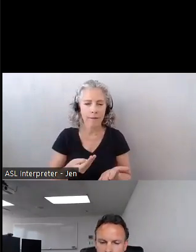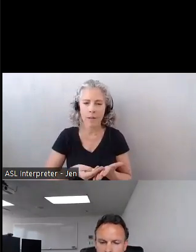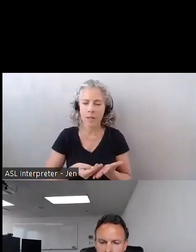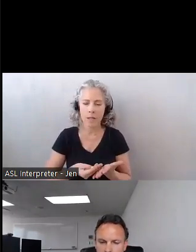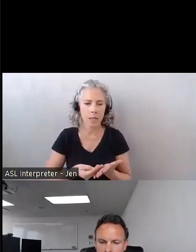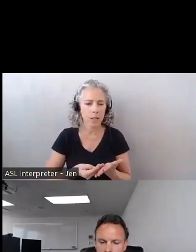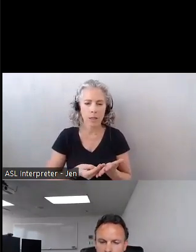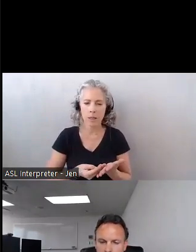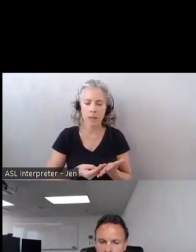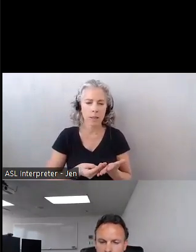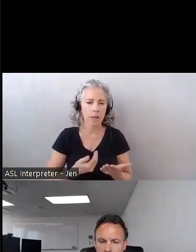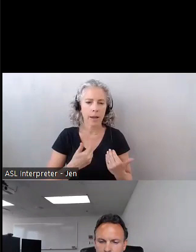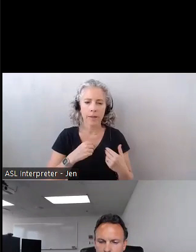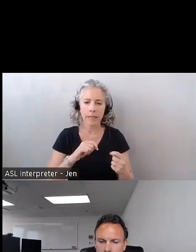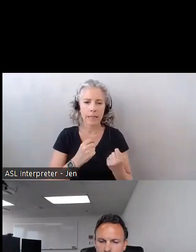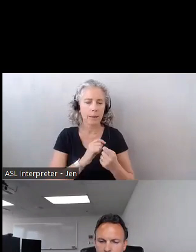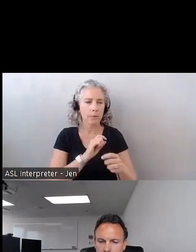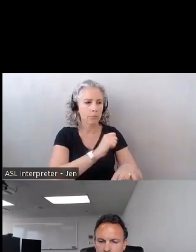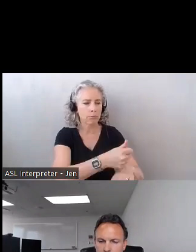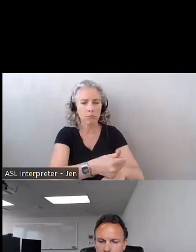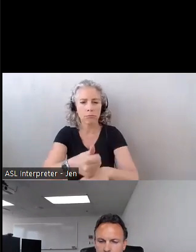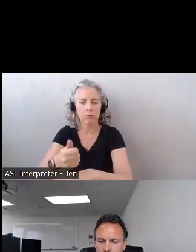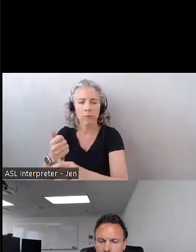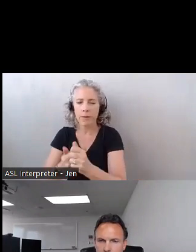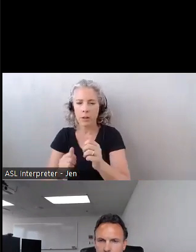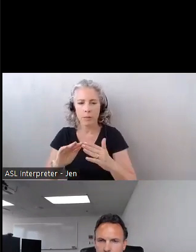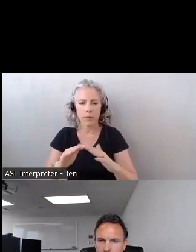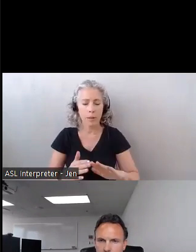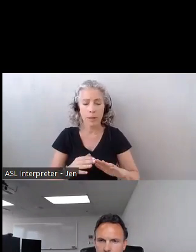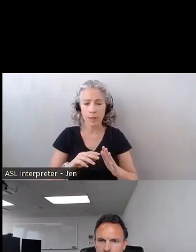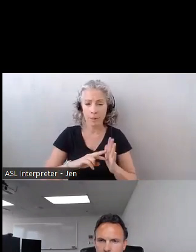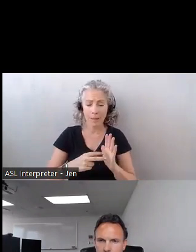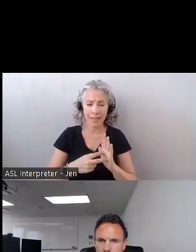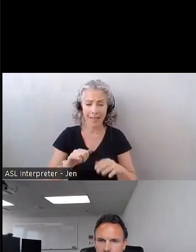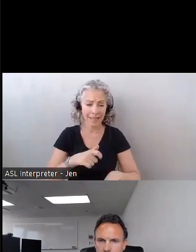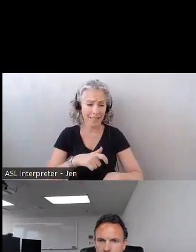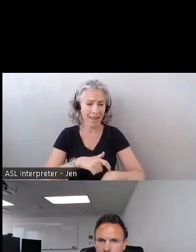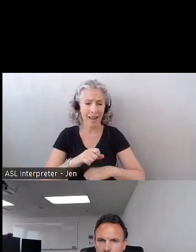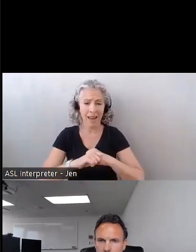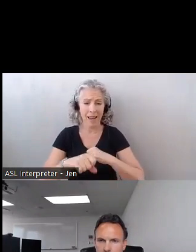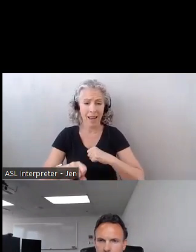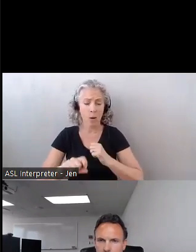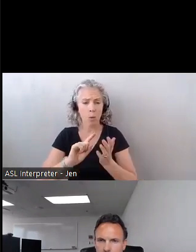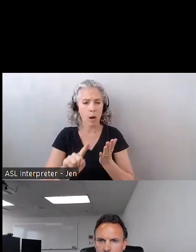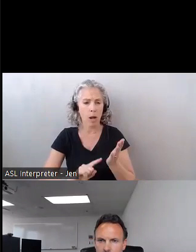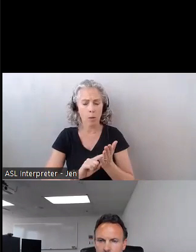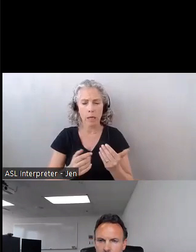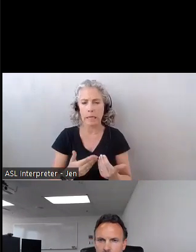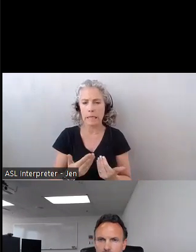a crisis team in every community, it means that time can get into an hour pretty easily.